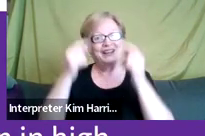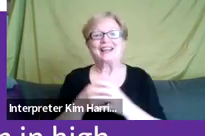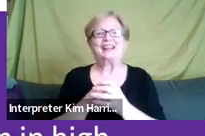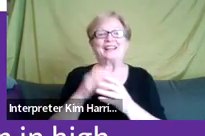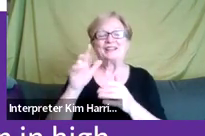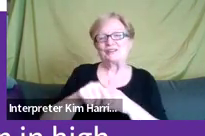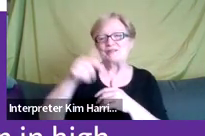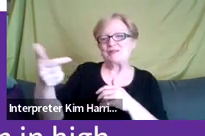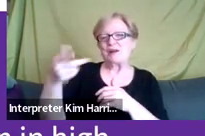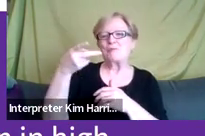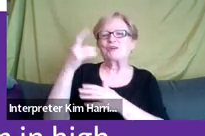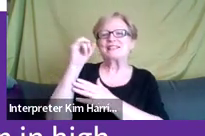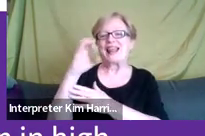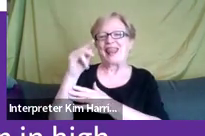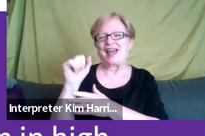yeah, Priscilla.